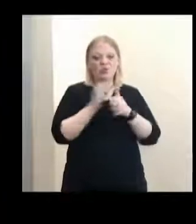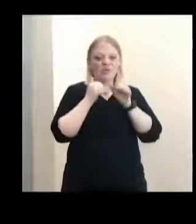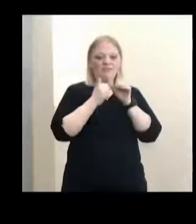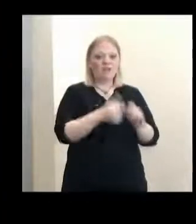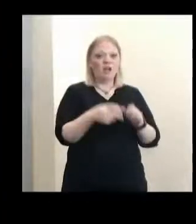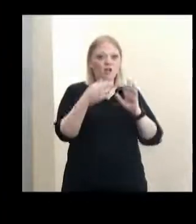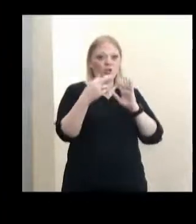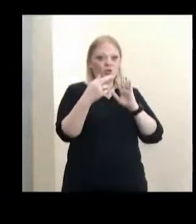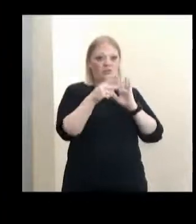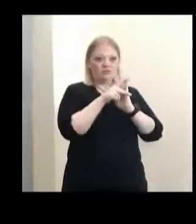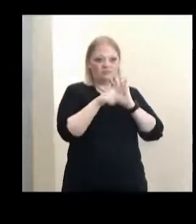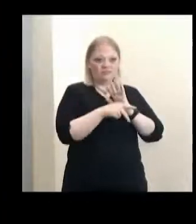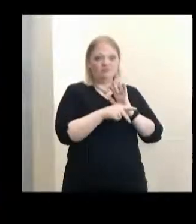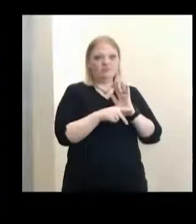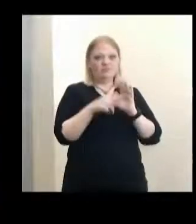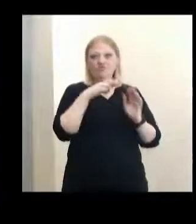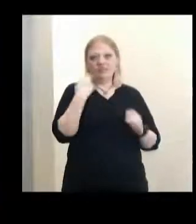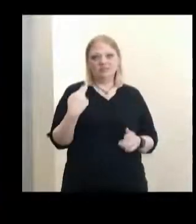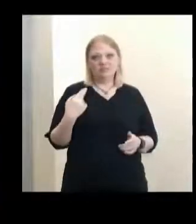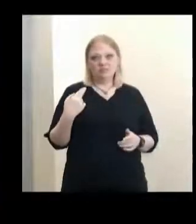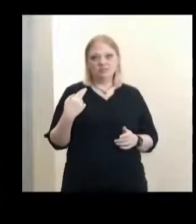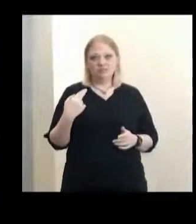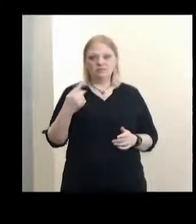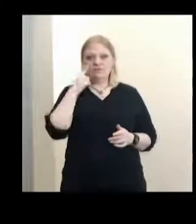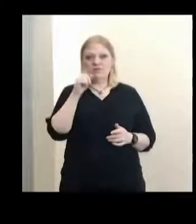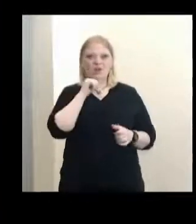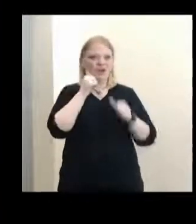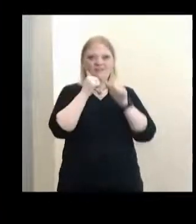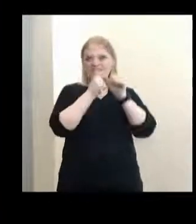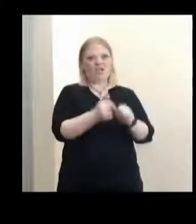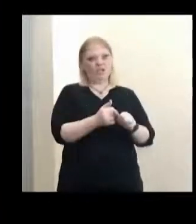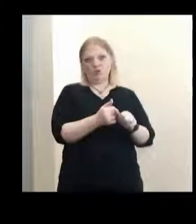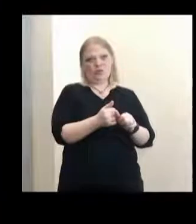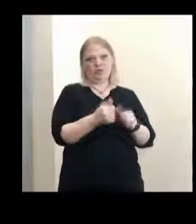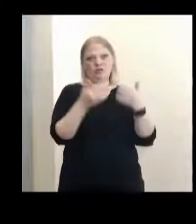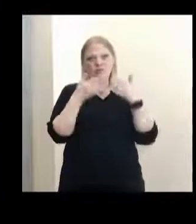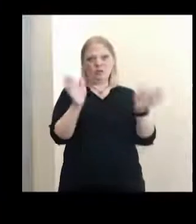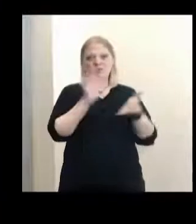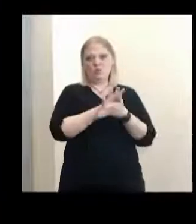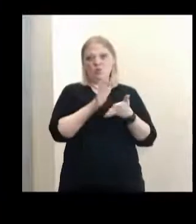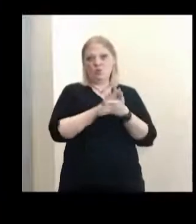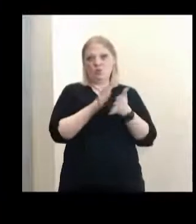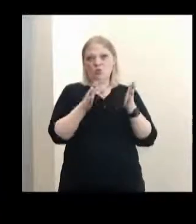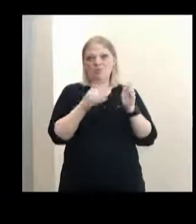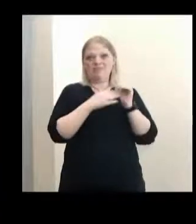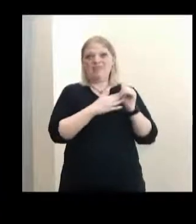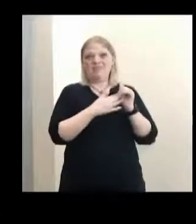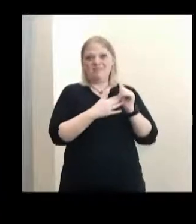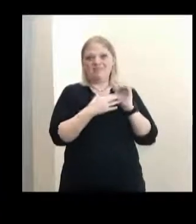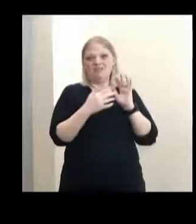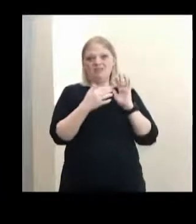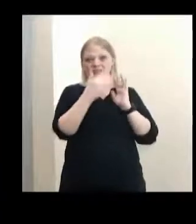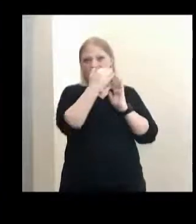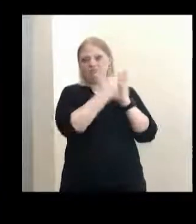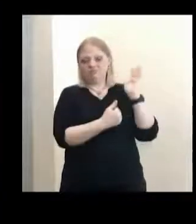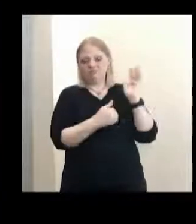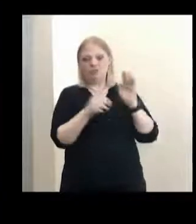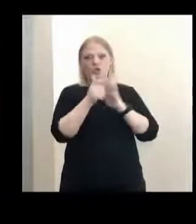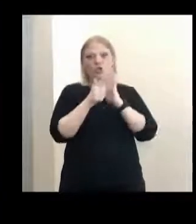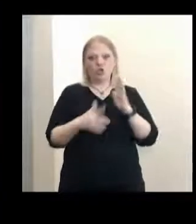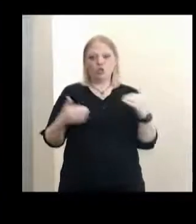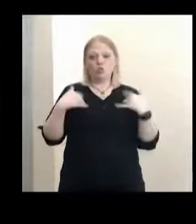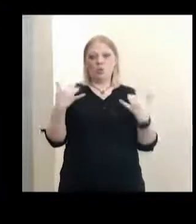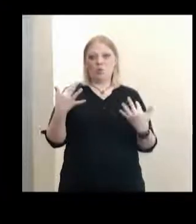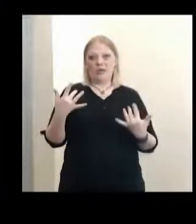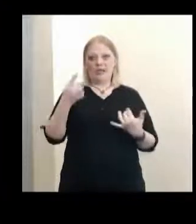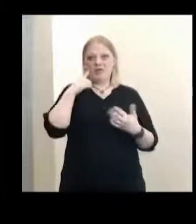protocol is at risk for not following the public school guidelines. I've actually had an attorney saying they're waiting for an issue